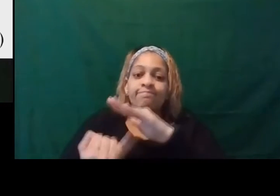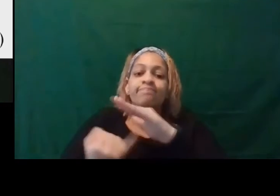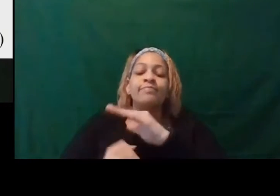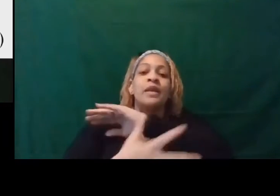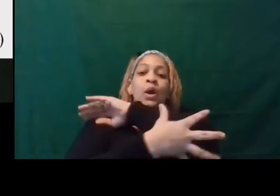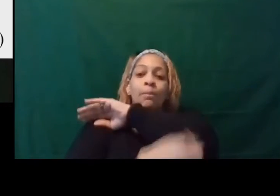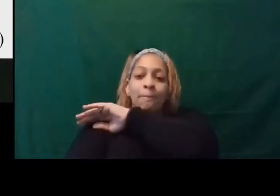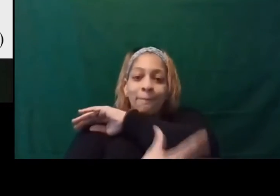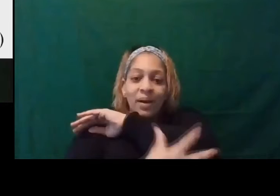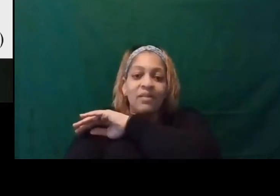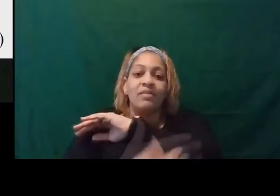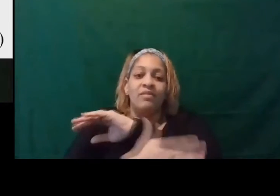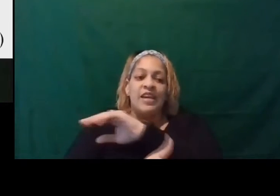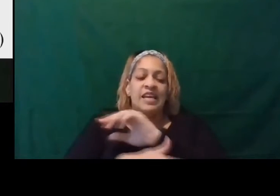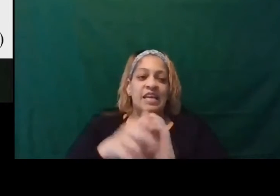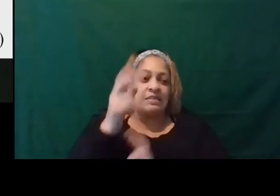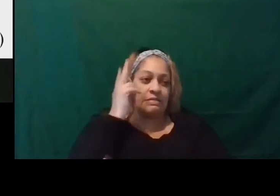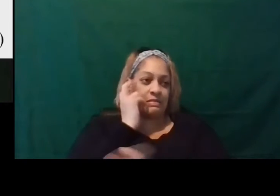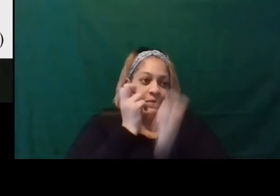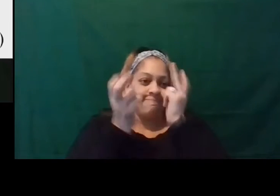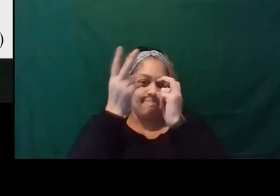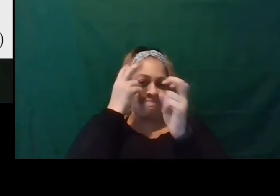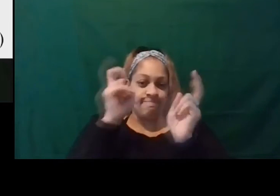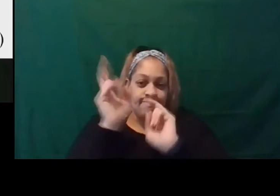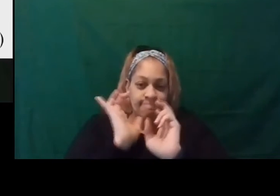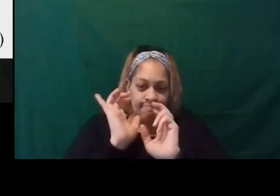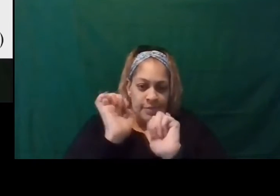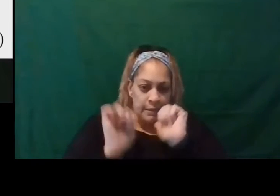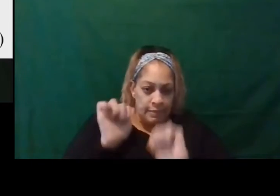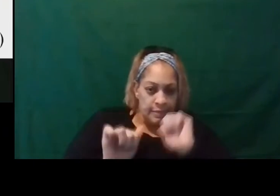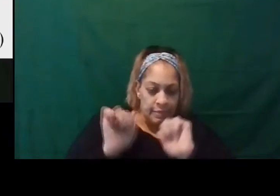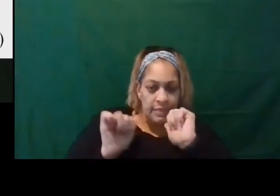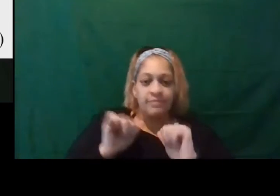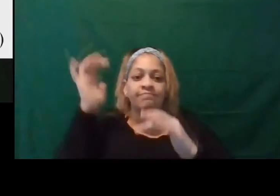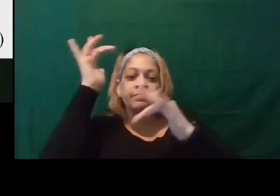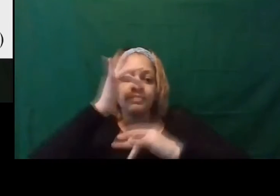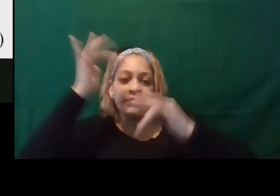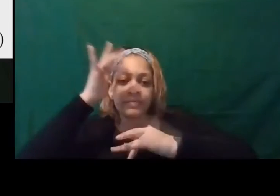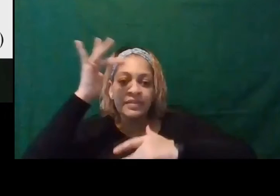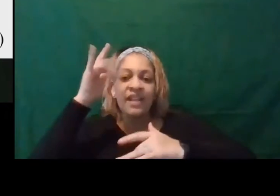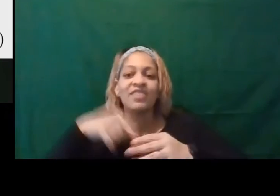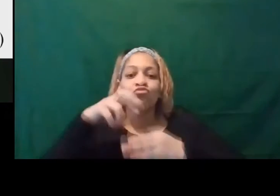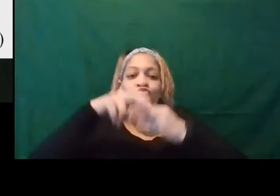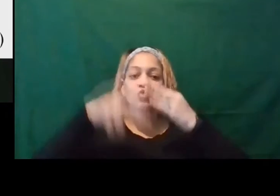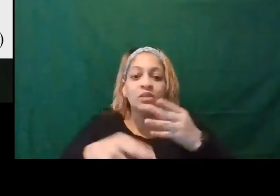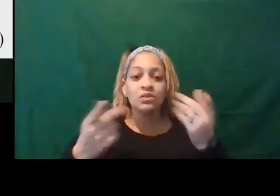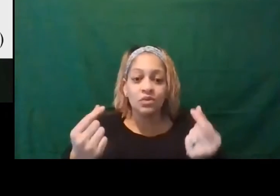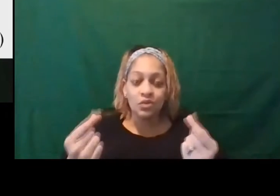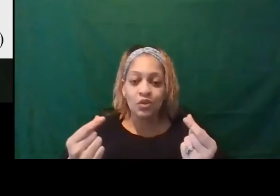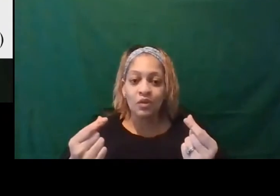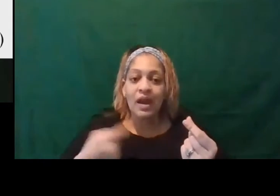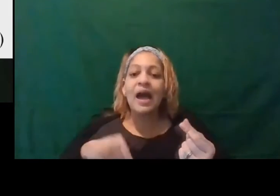poverty, doubt, and sickness are the results of being disconnected. And ultimately, keep in